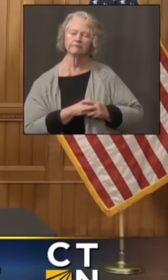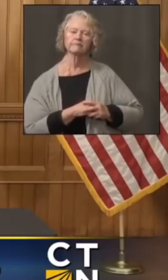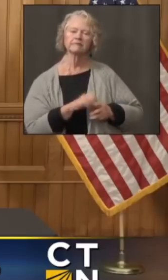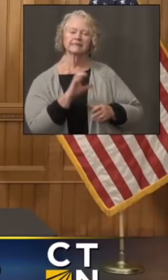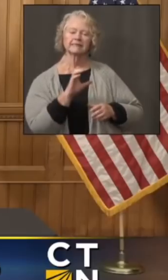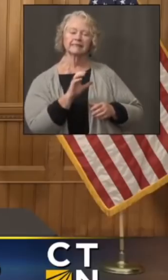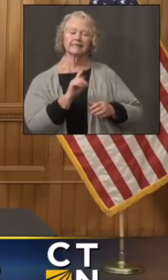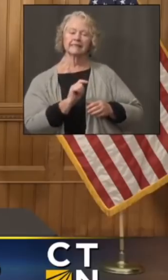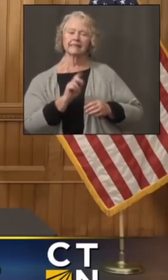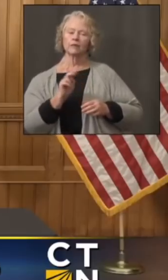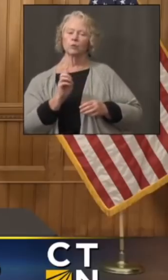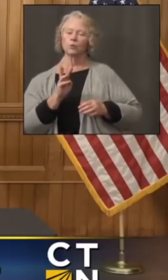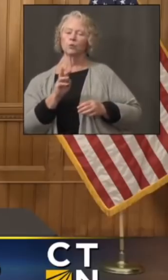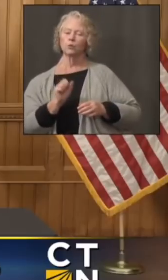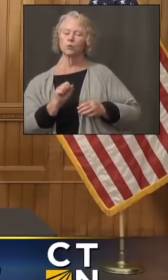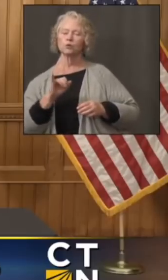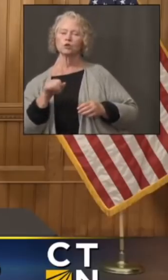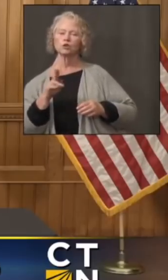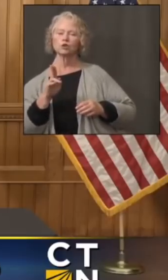CT News Junkie.